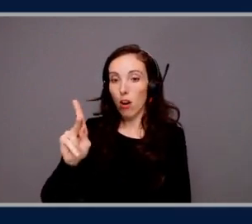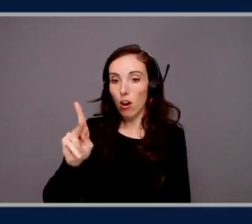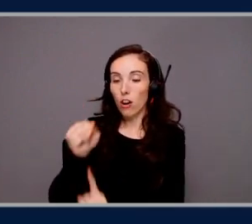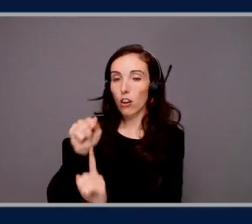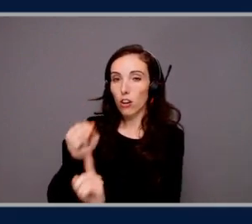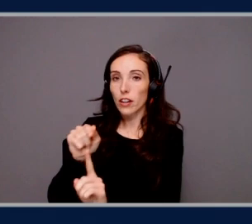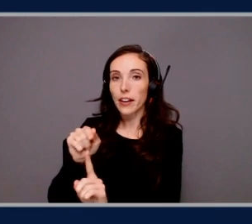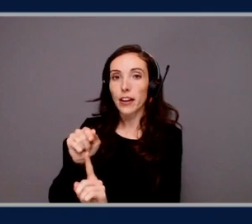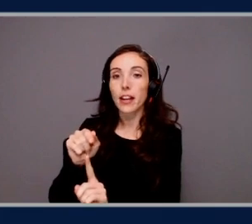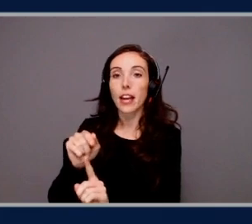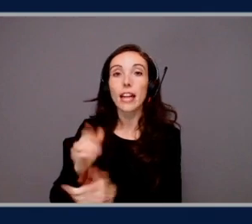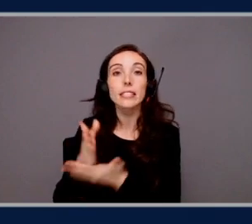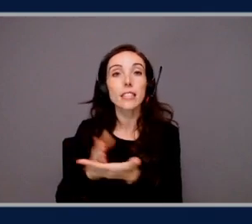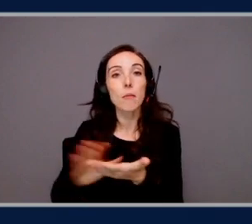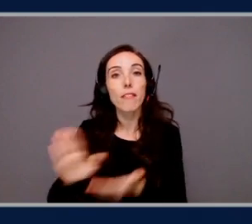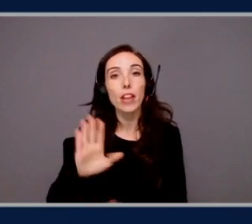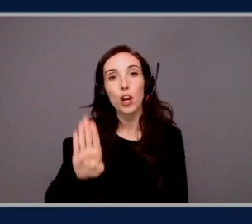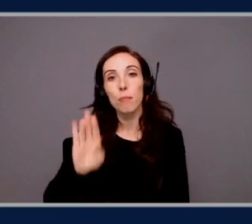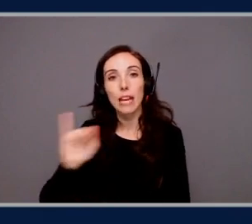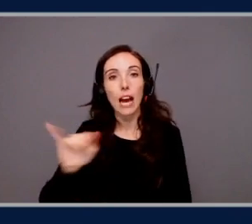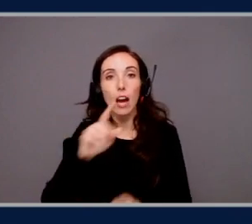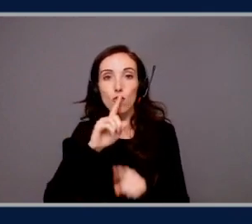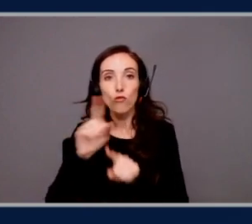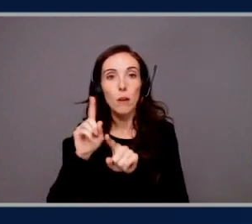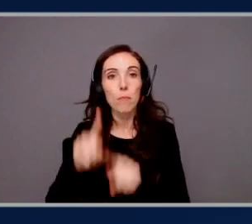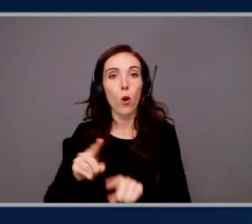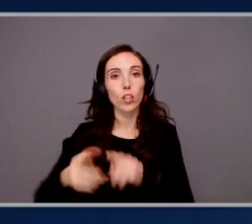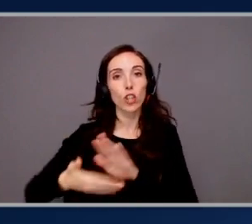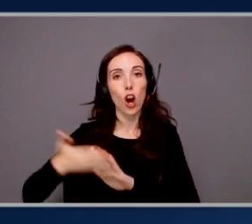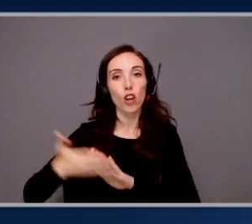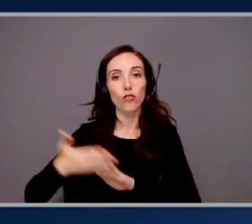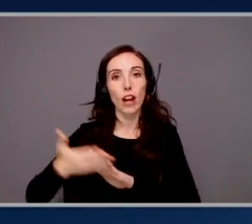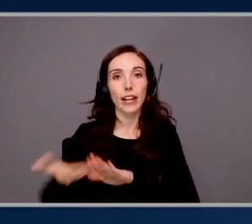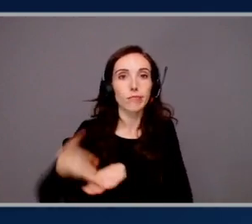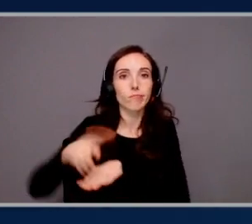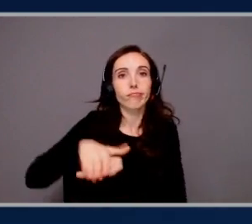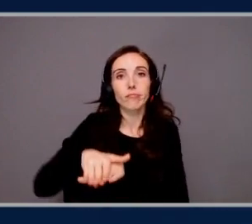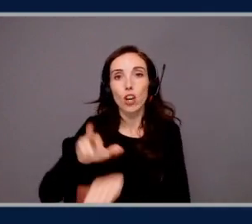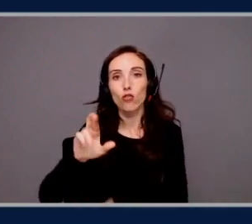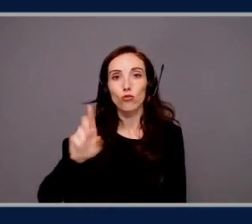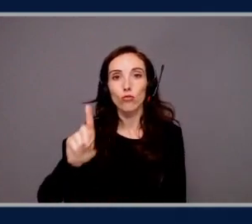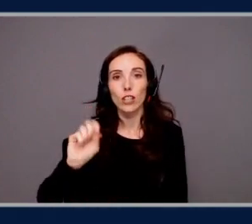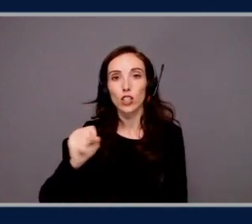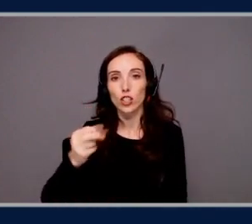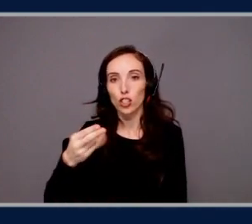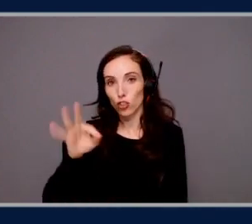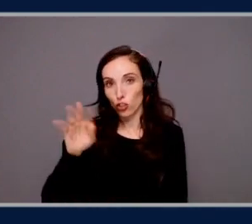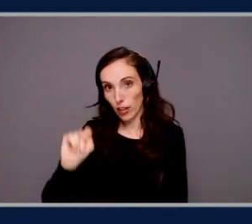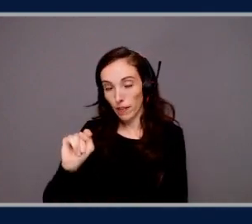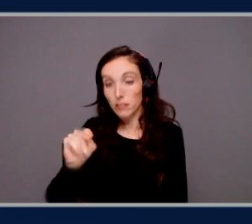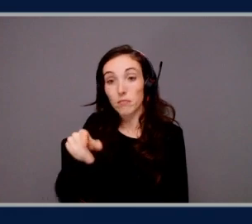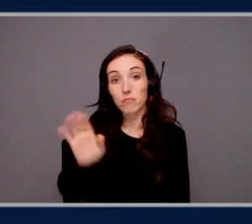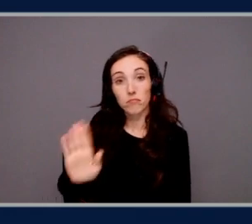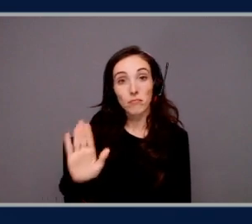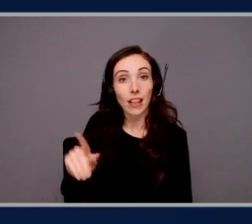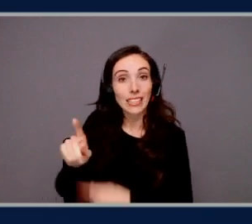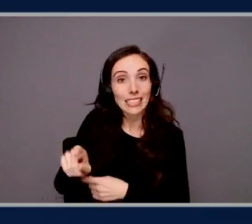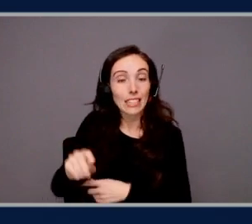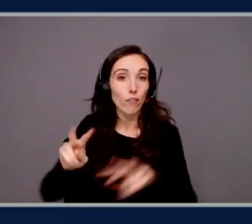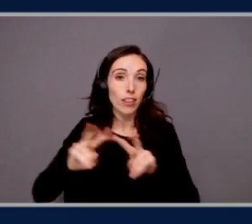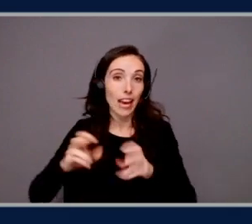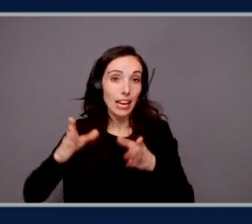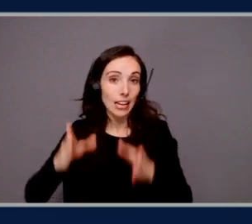of their BI reports are running on top of Redshift. And because they have a need for the analyst to use